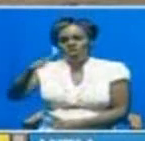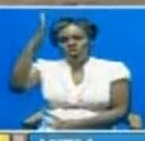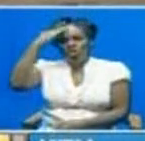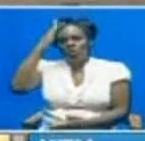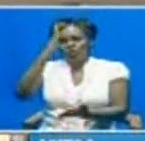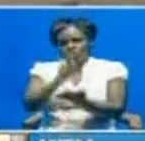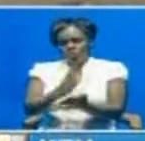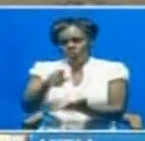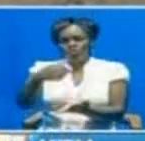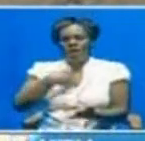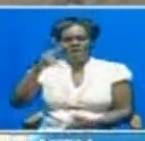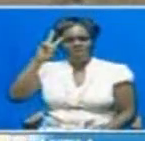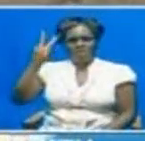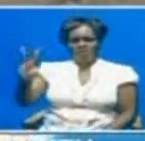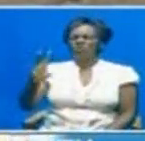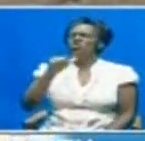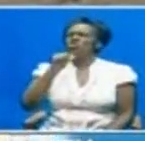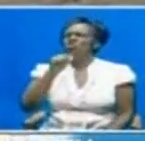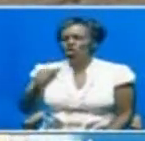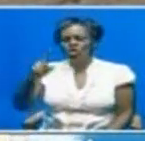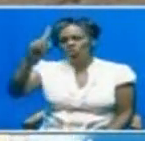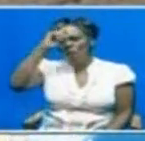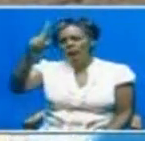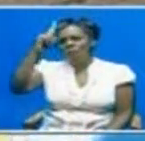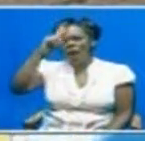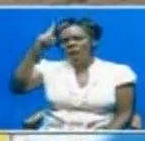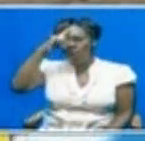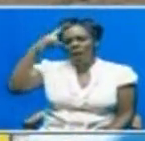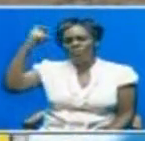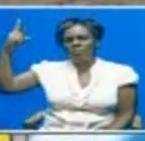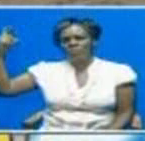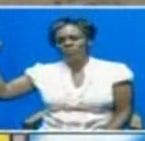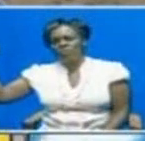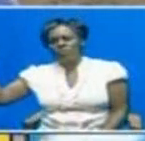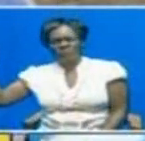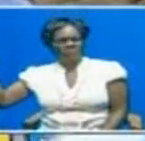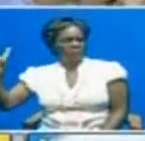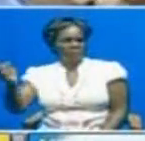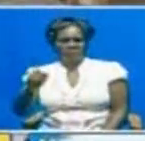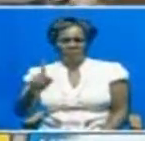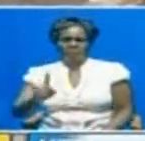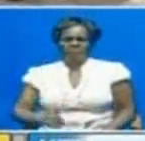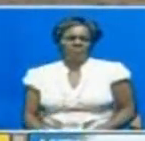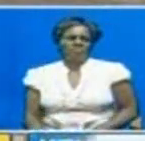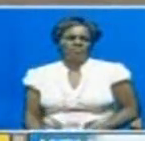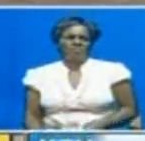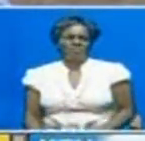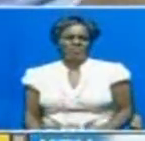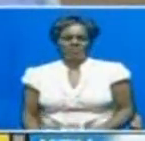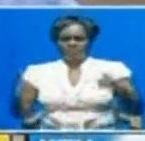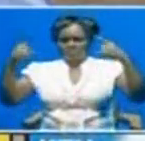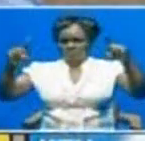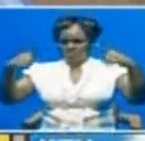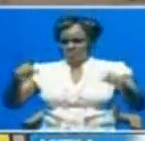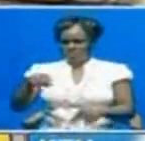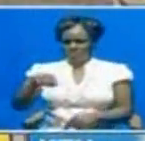that you have a vision, not what? Just thinking about having 1,000 head of cattle within 2 months. One may say you succeeded